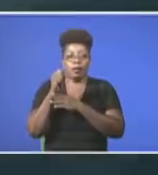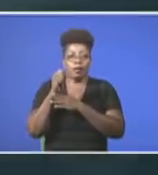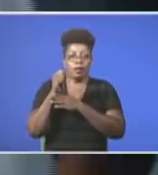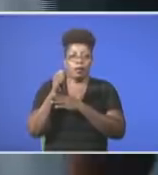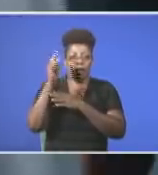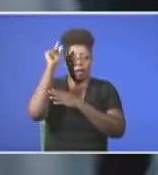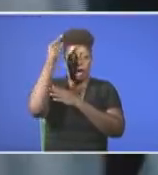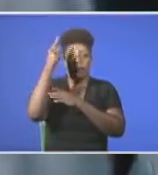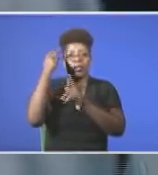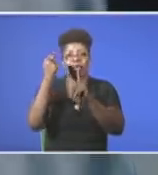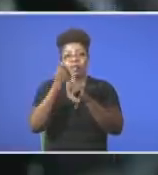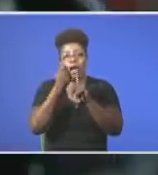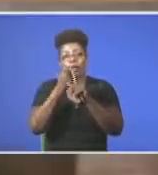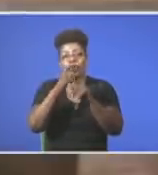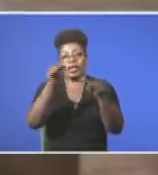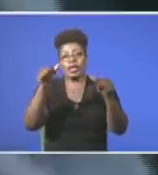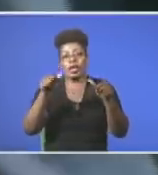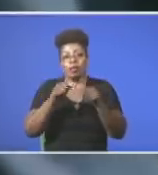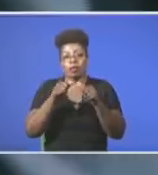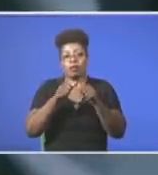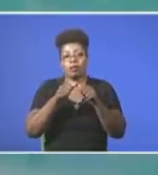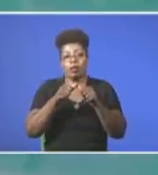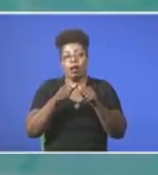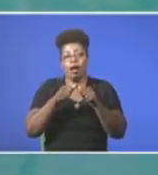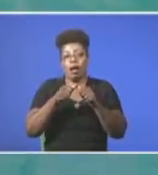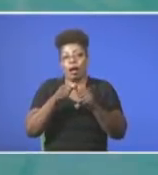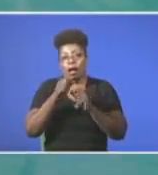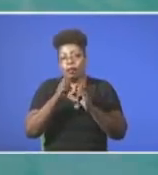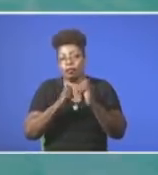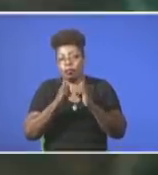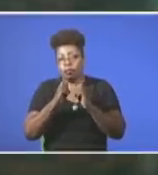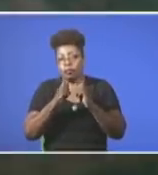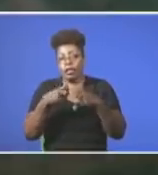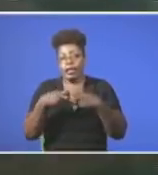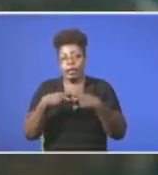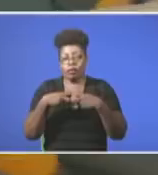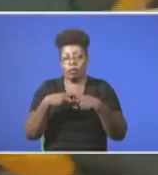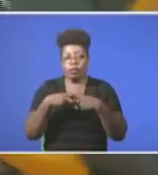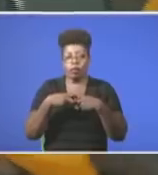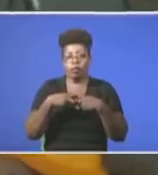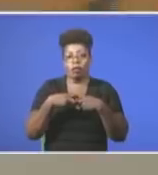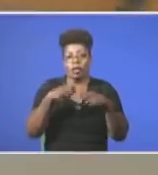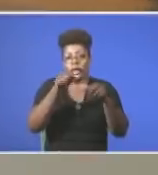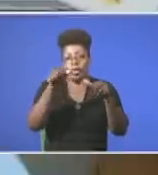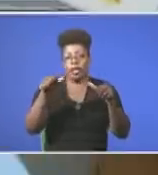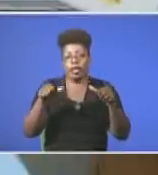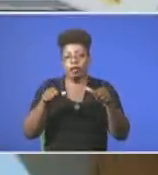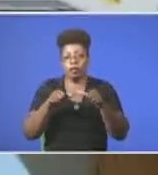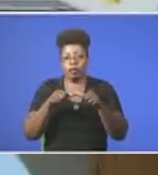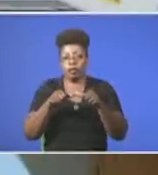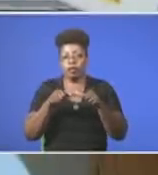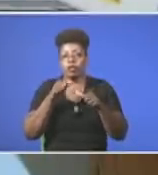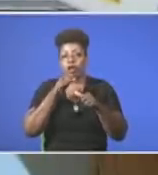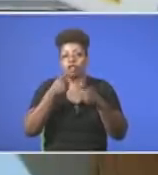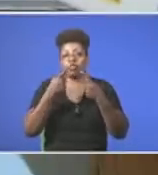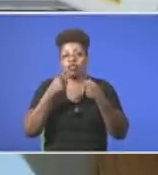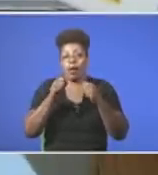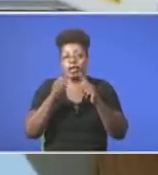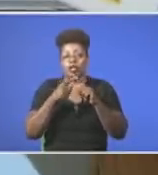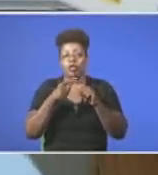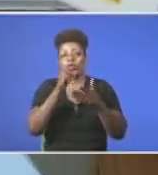for example, the carpentry, plumbing, electrical, areas like that, but we're not trying to